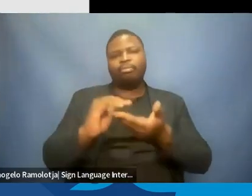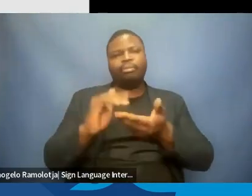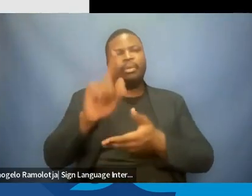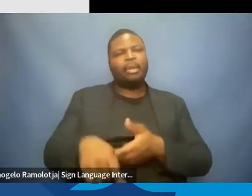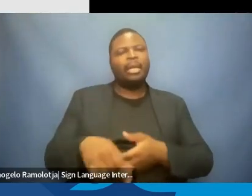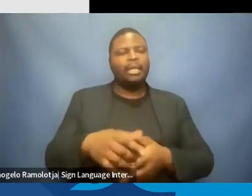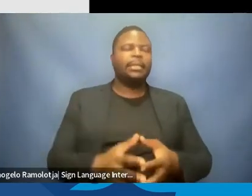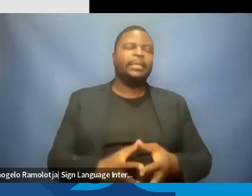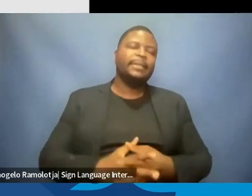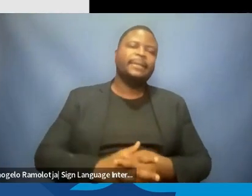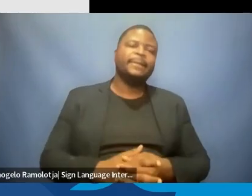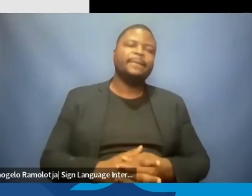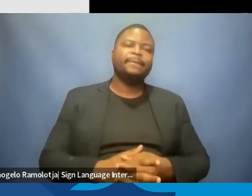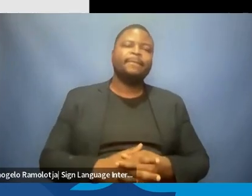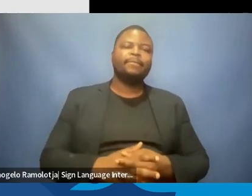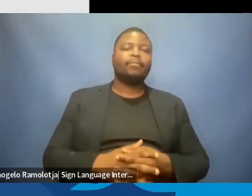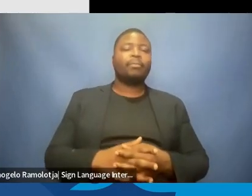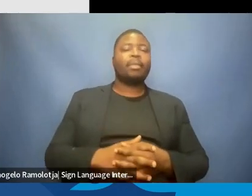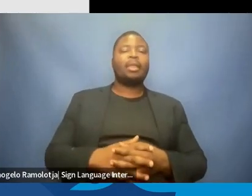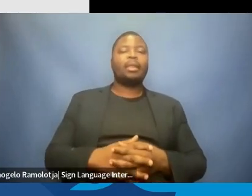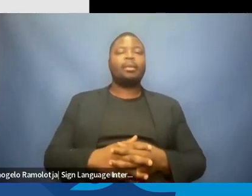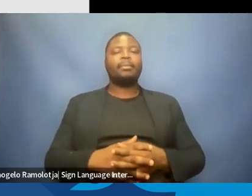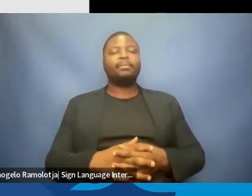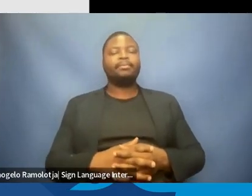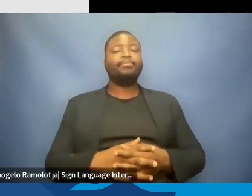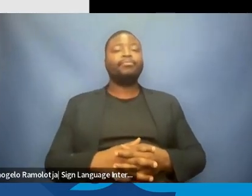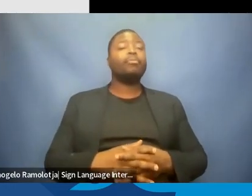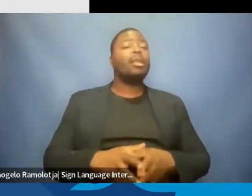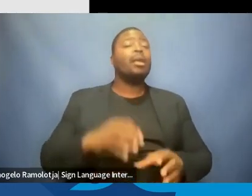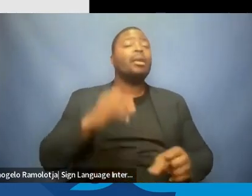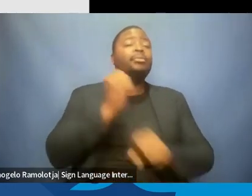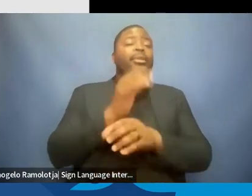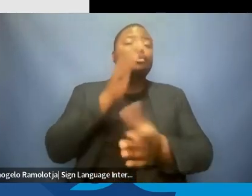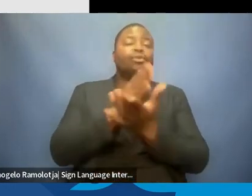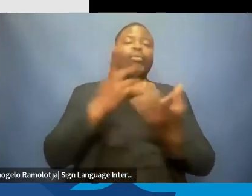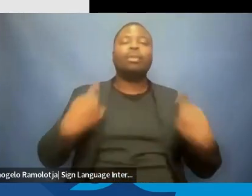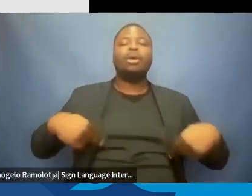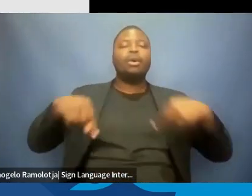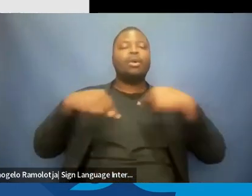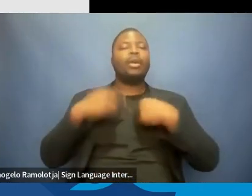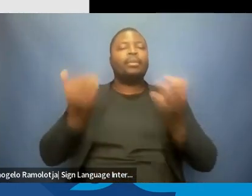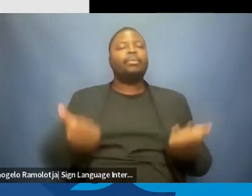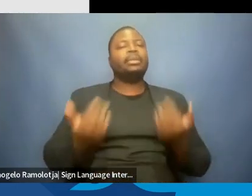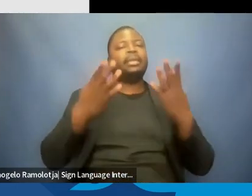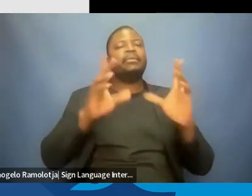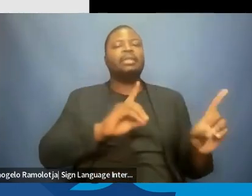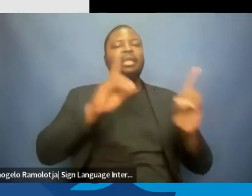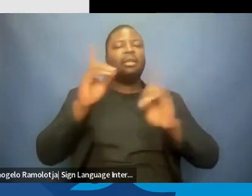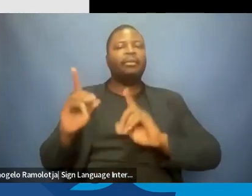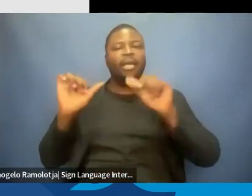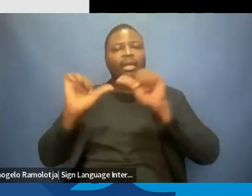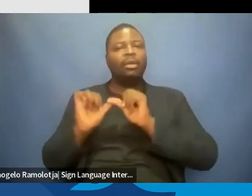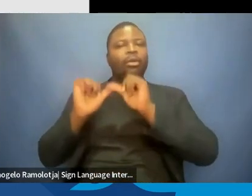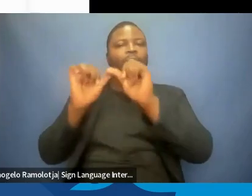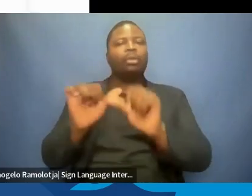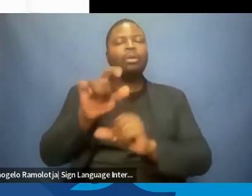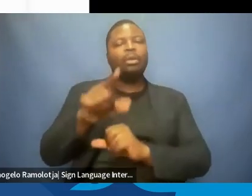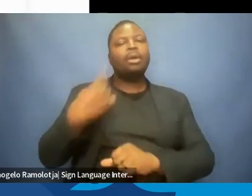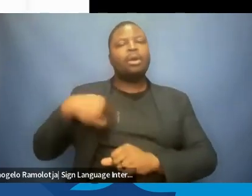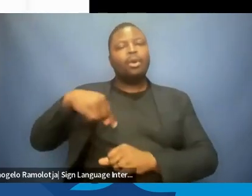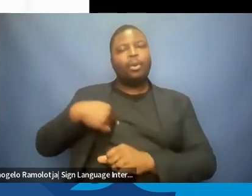user-friendly, non-judgmental, promotes dignity, reduces stigma, and these initiatives really foster trust and engagement in